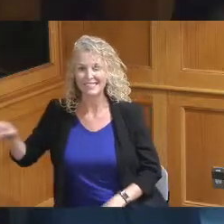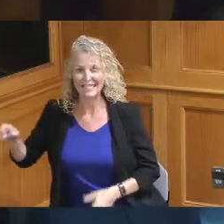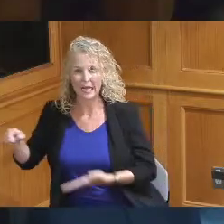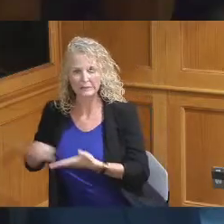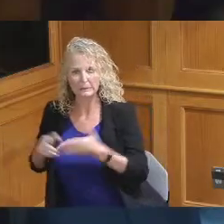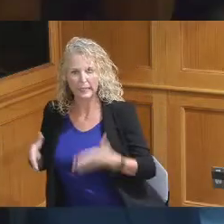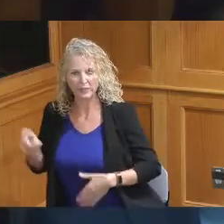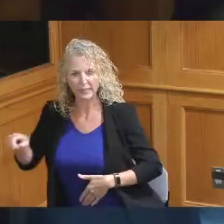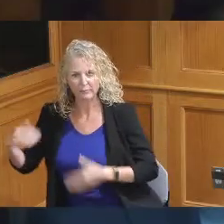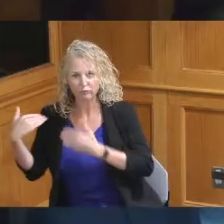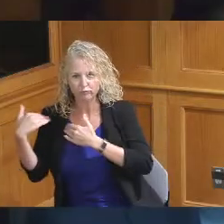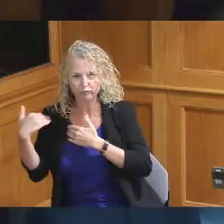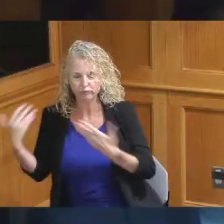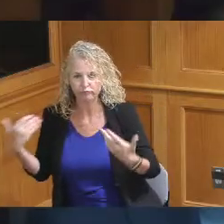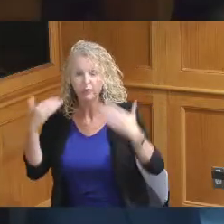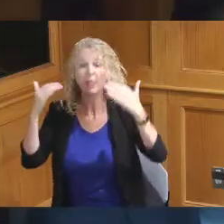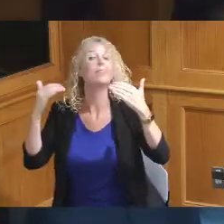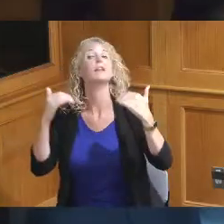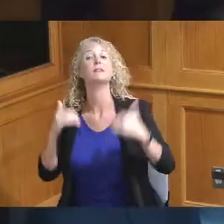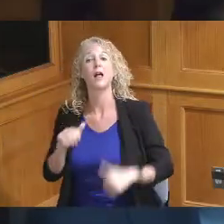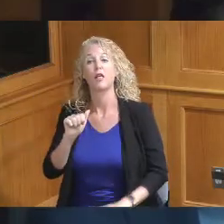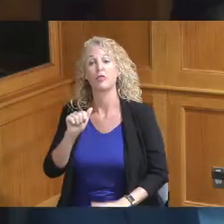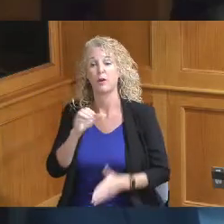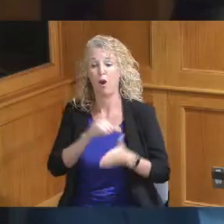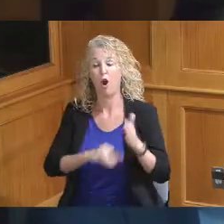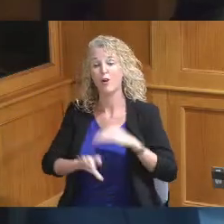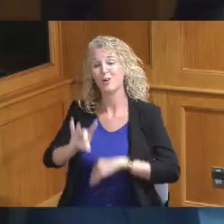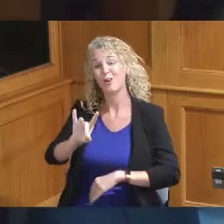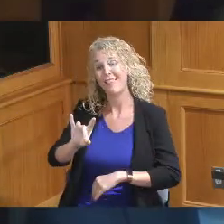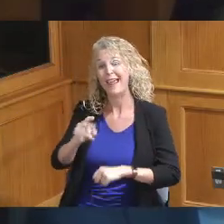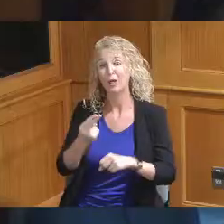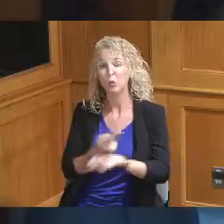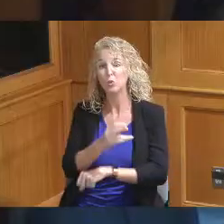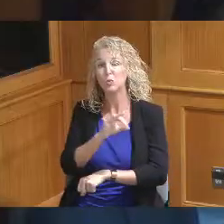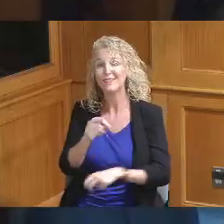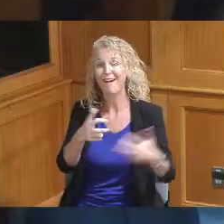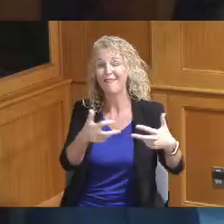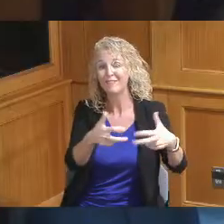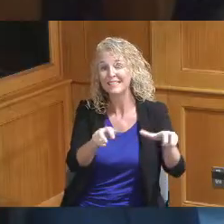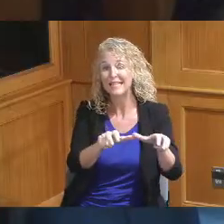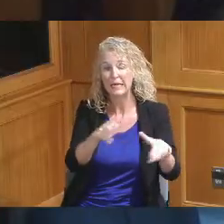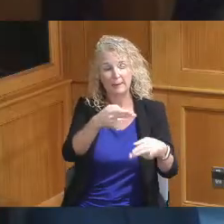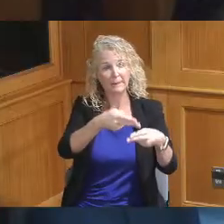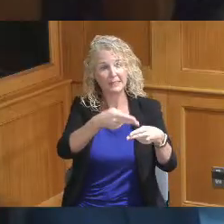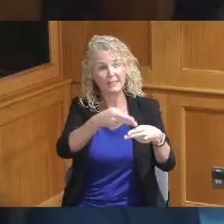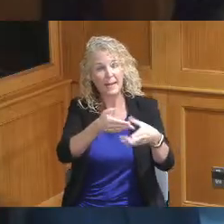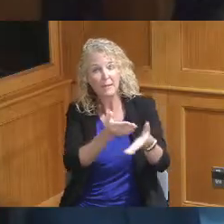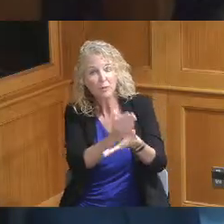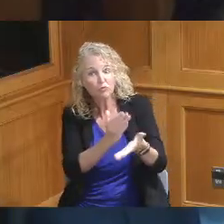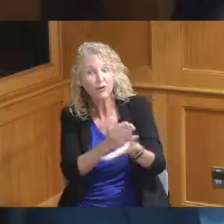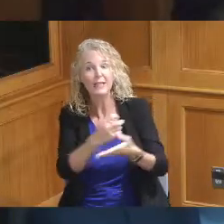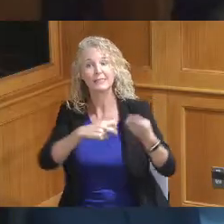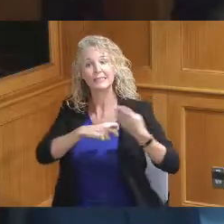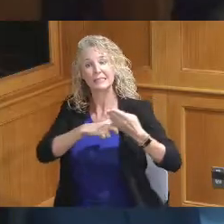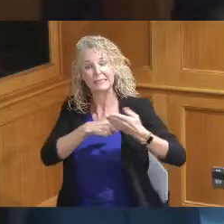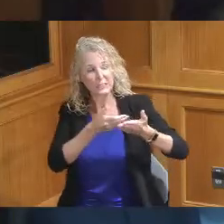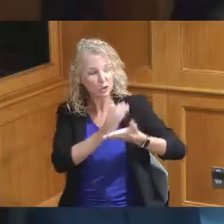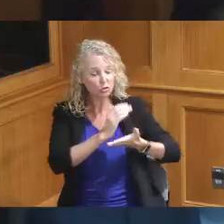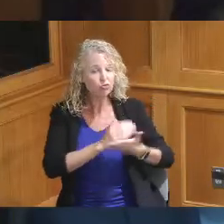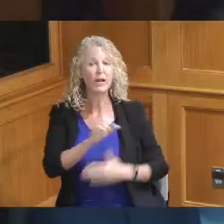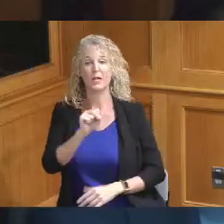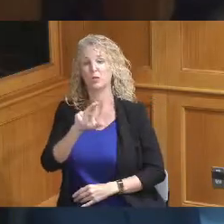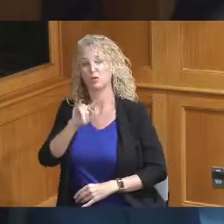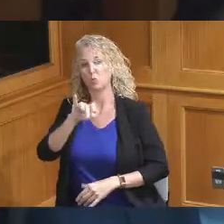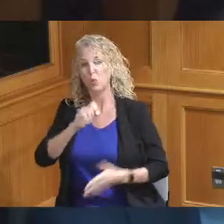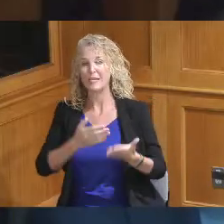we? Then there's another go, Article 8, use of the stadium, the naming rights, the ticket rights, the suite